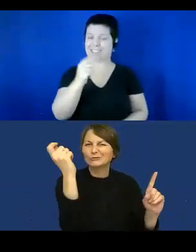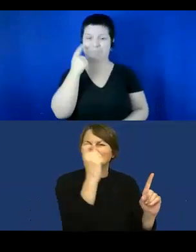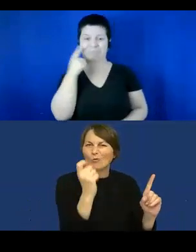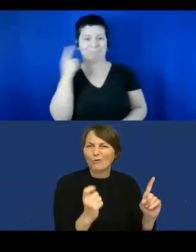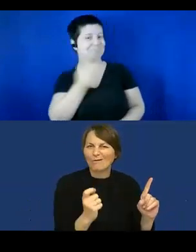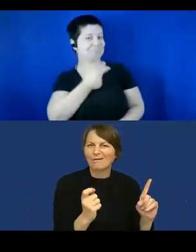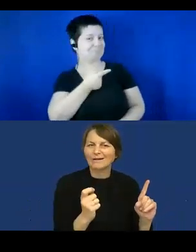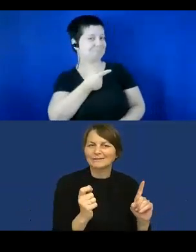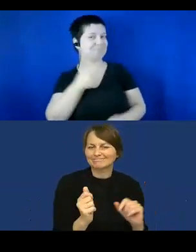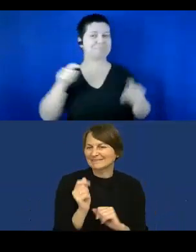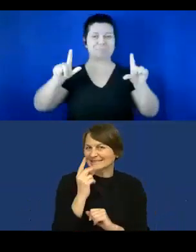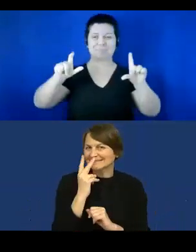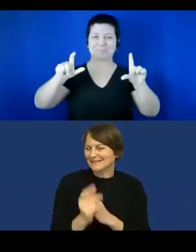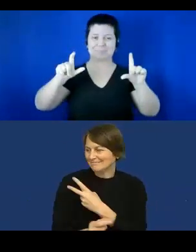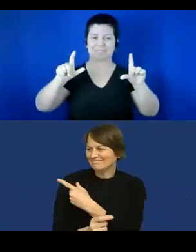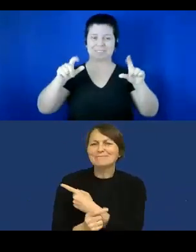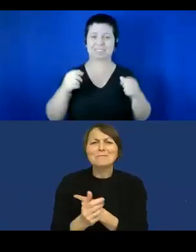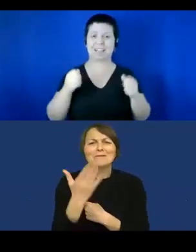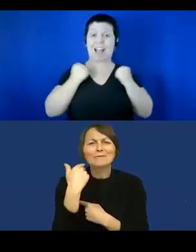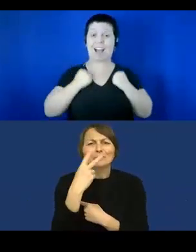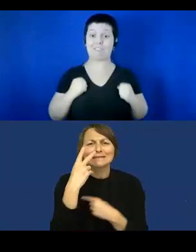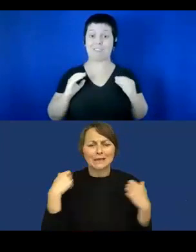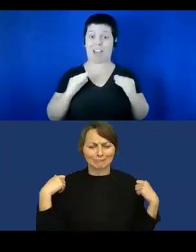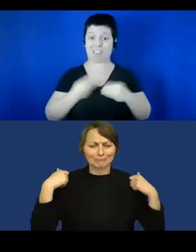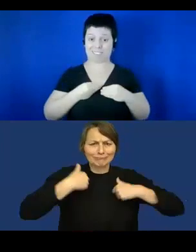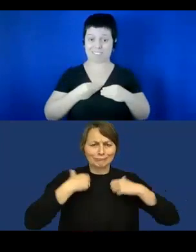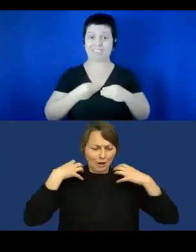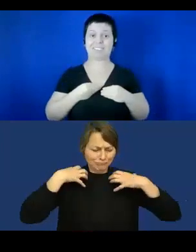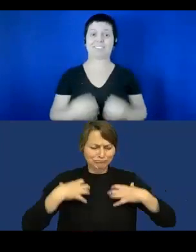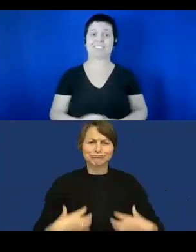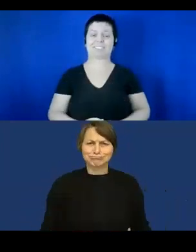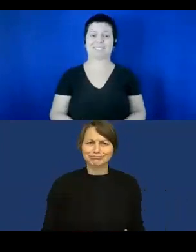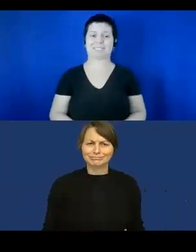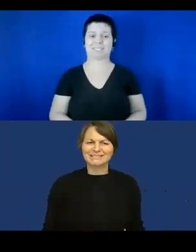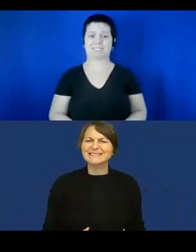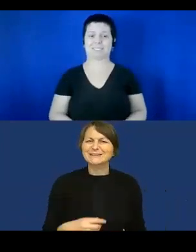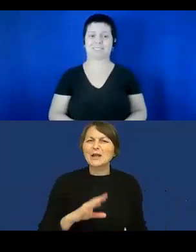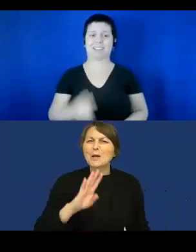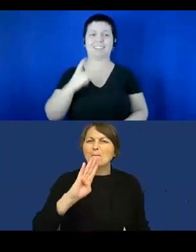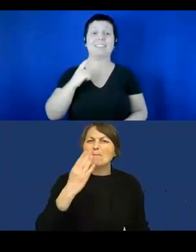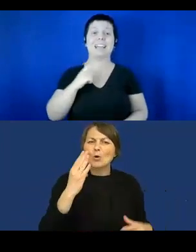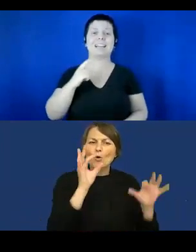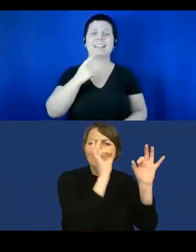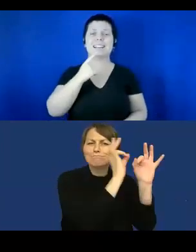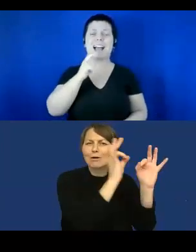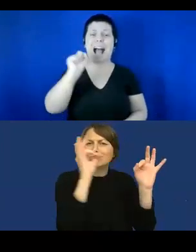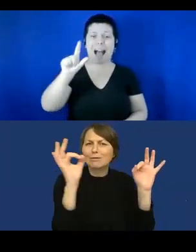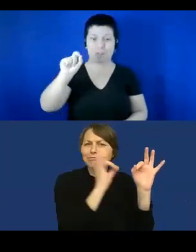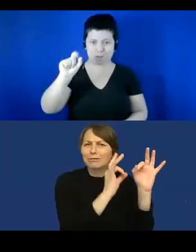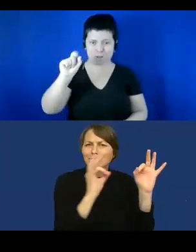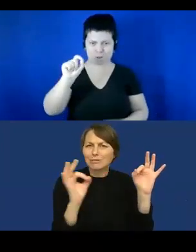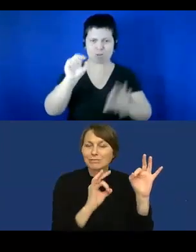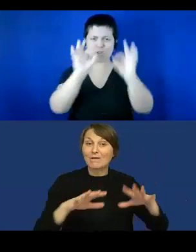of the wearable, of the vest, with on there again blue dots representing vibration motors, and these